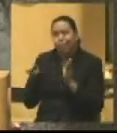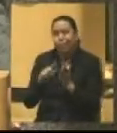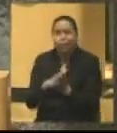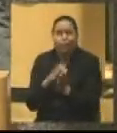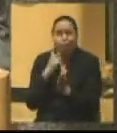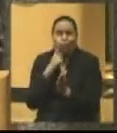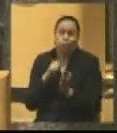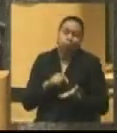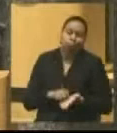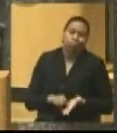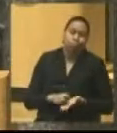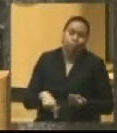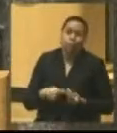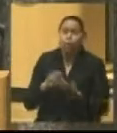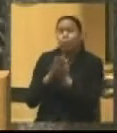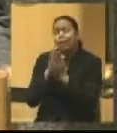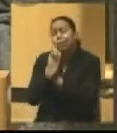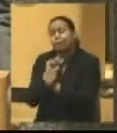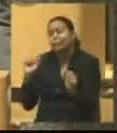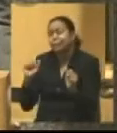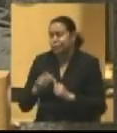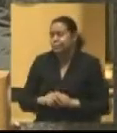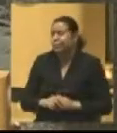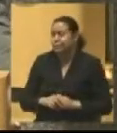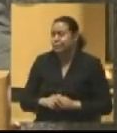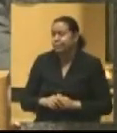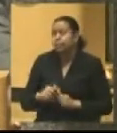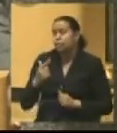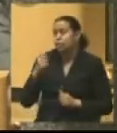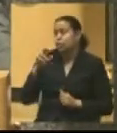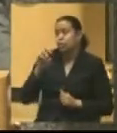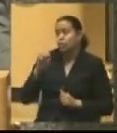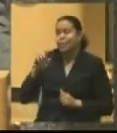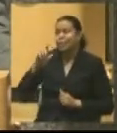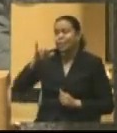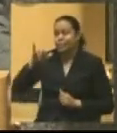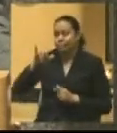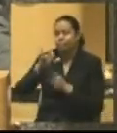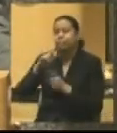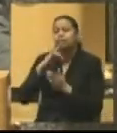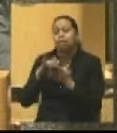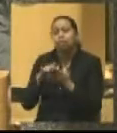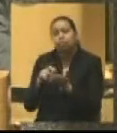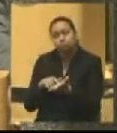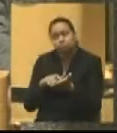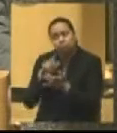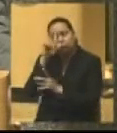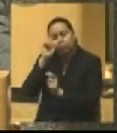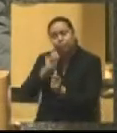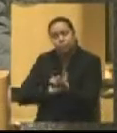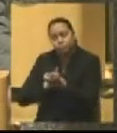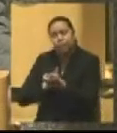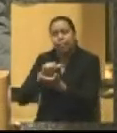for, according to Greeley, was emancipation. Greeley demanded that the president enforce the law, specifically the